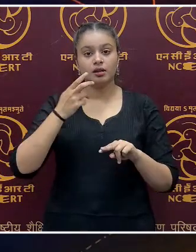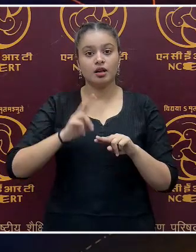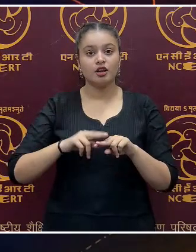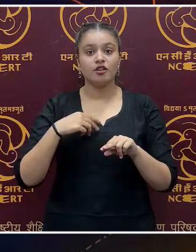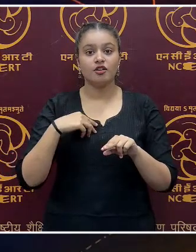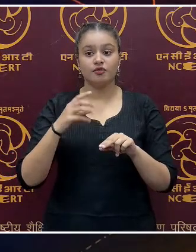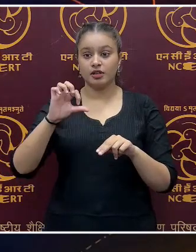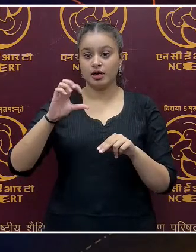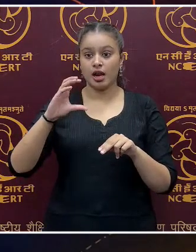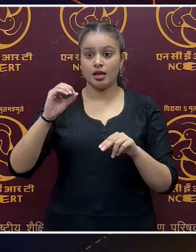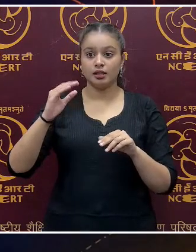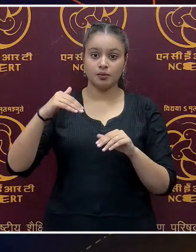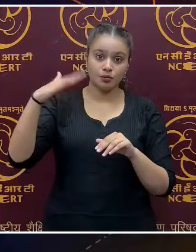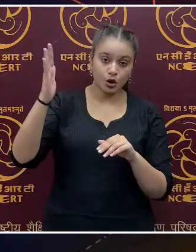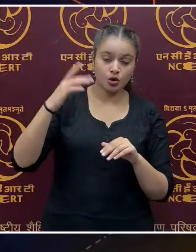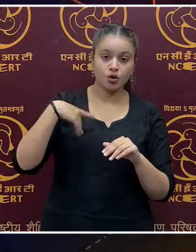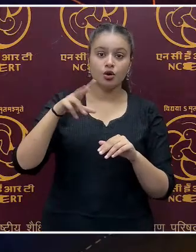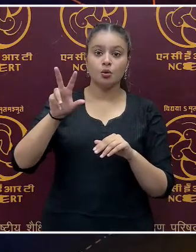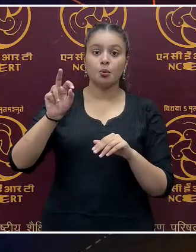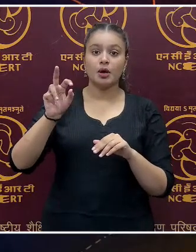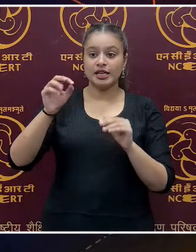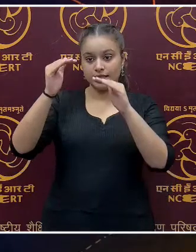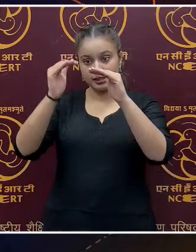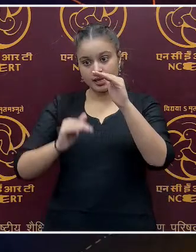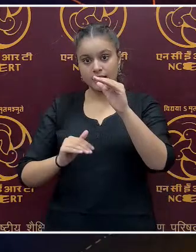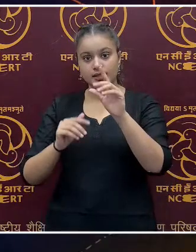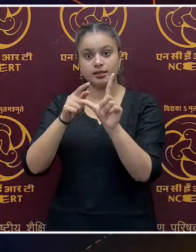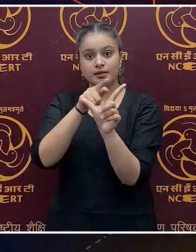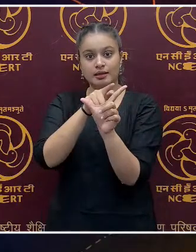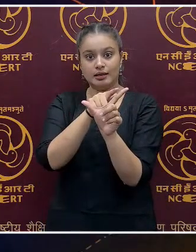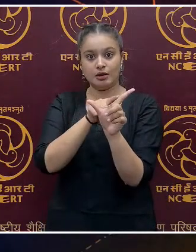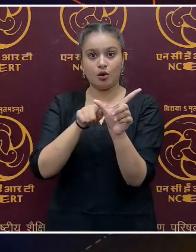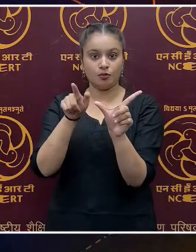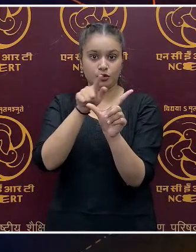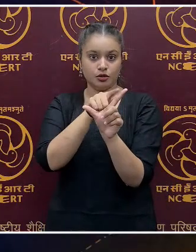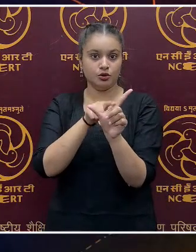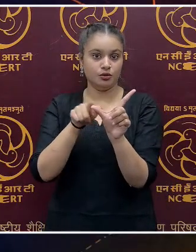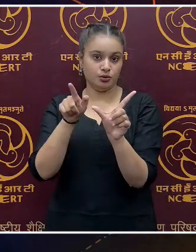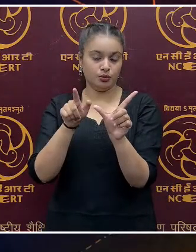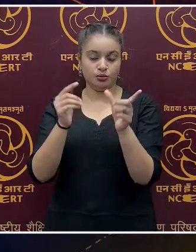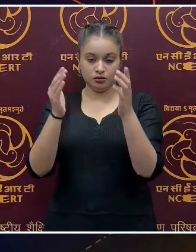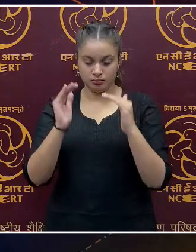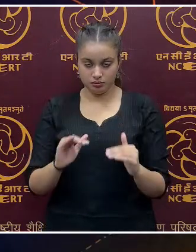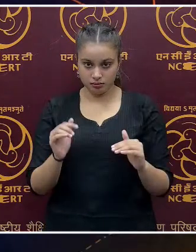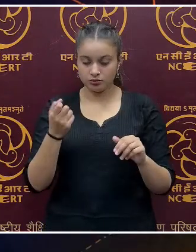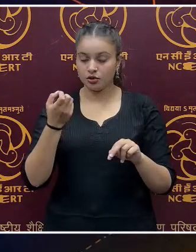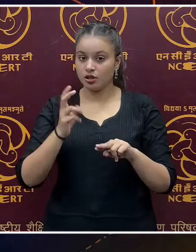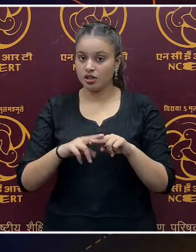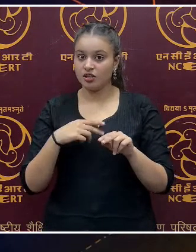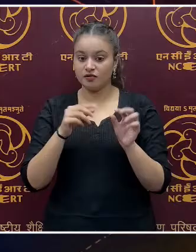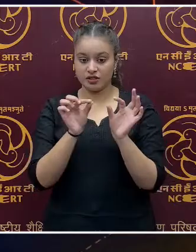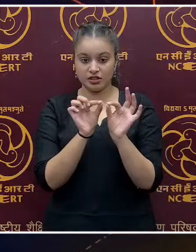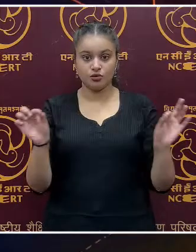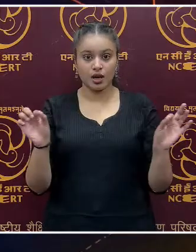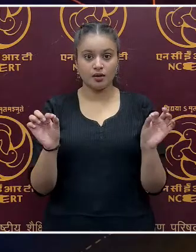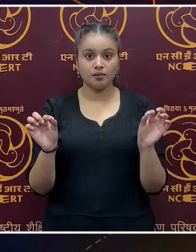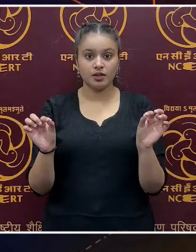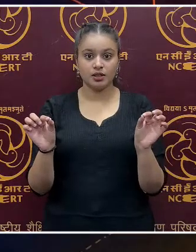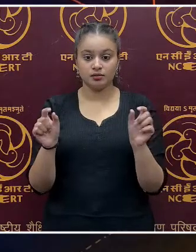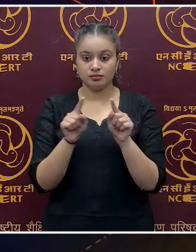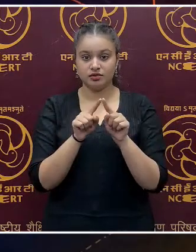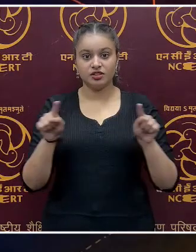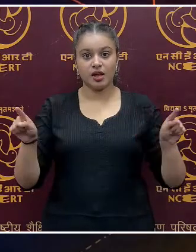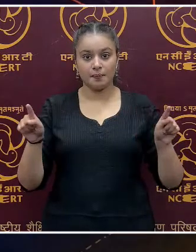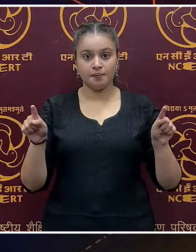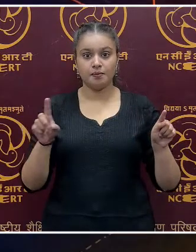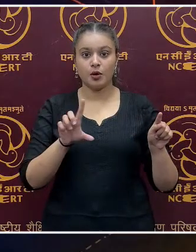90 degrees and less than 180 degrees, that is obtuse angle, and the straight angle means it is complete